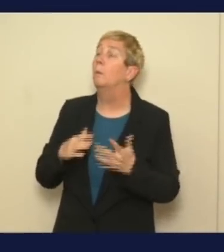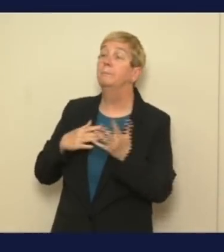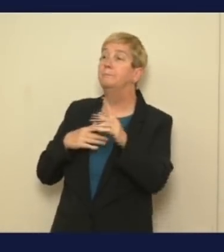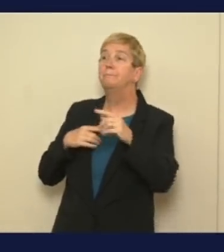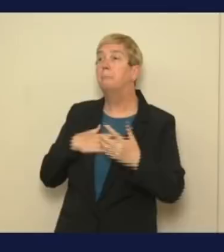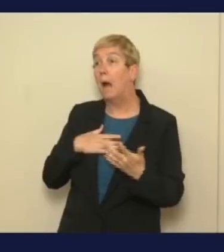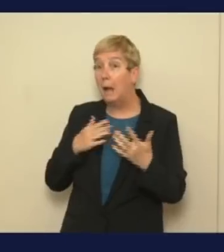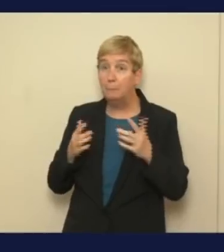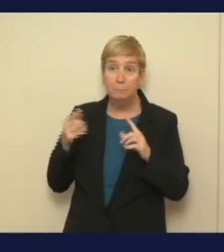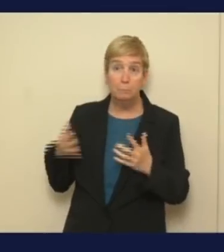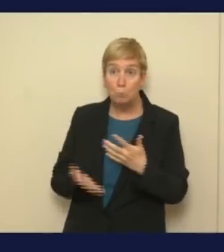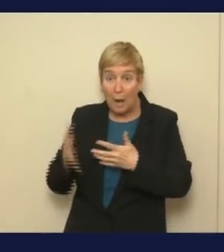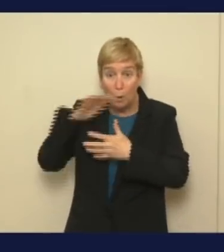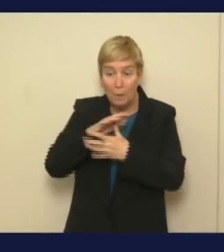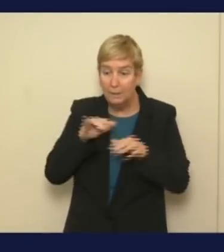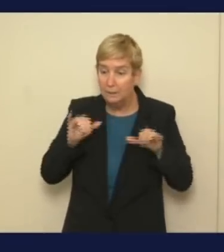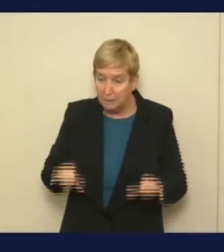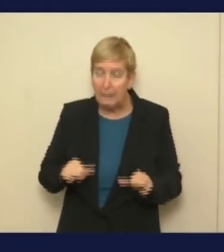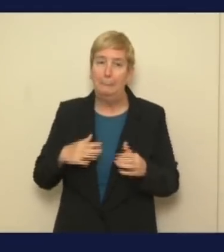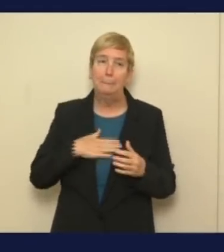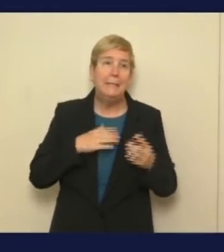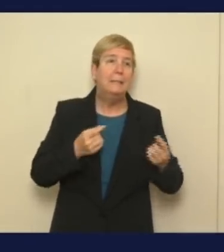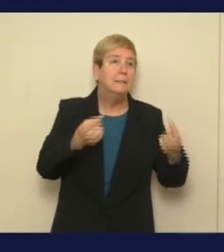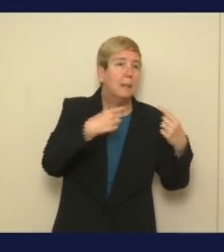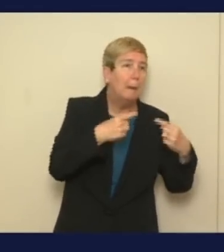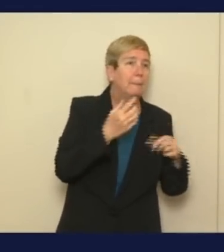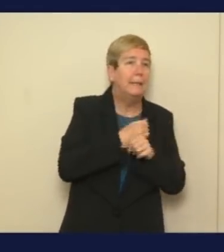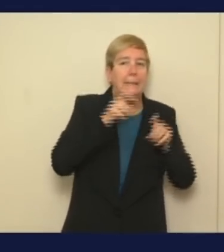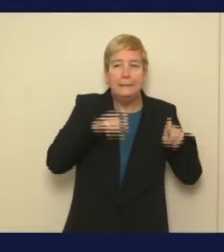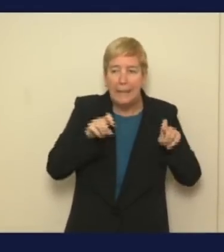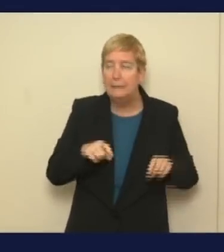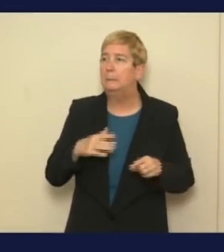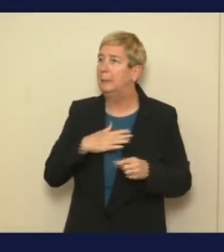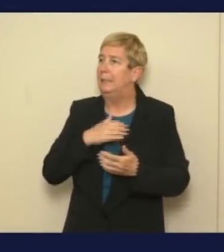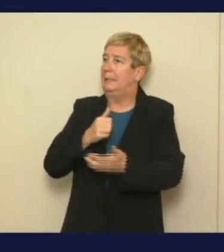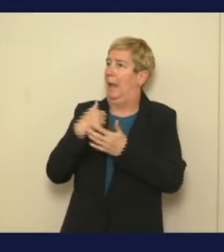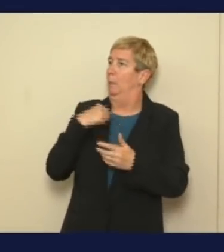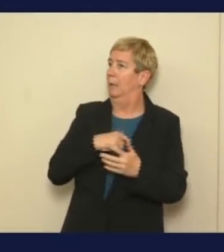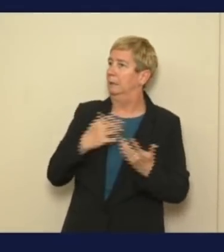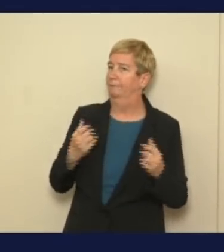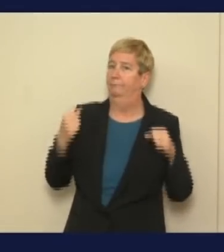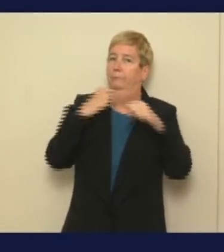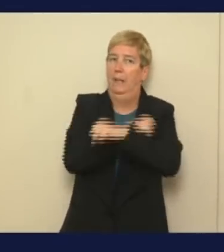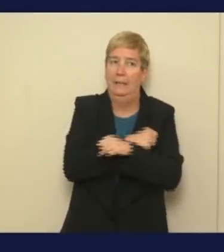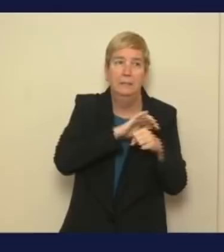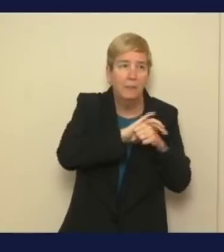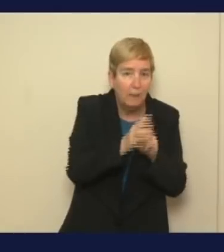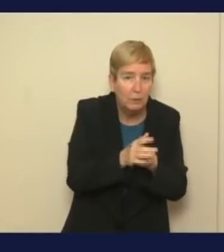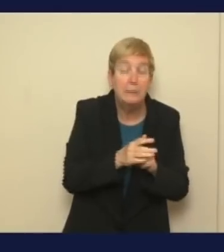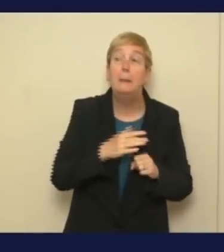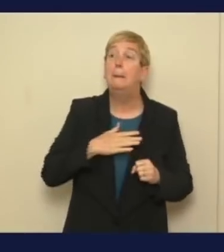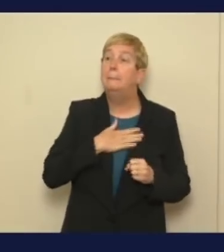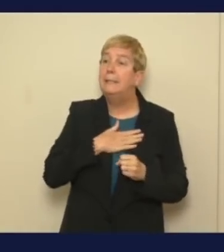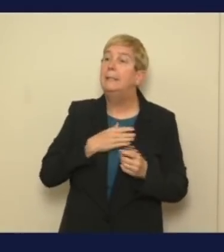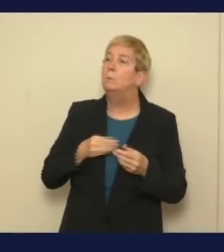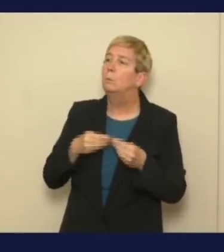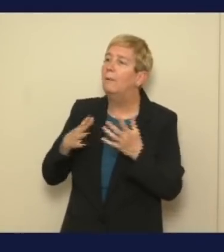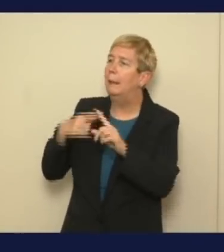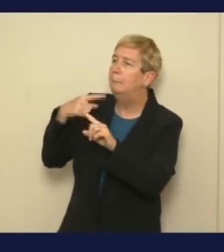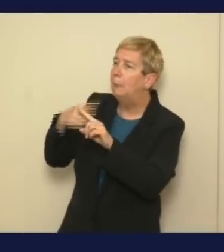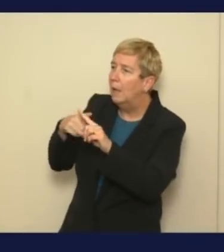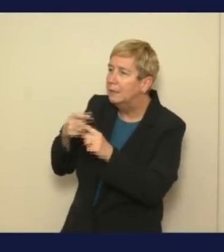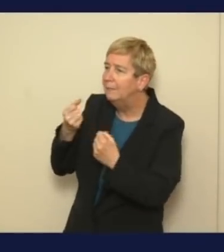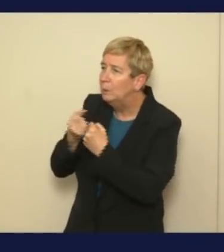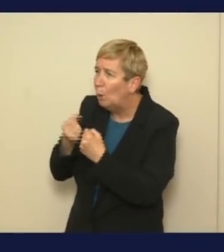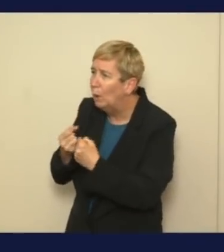have capacity to do more testing. Please help us combat the virus. Provide positive peer support. Please,